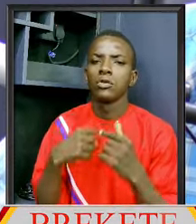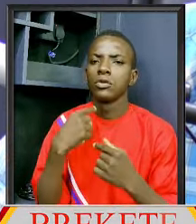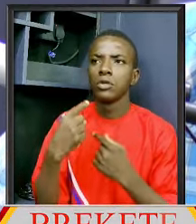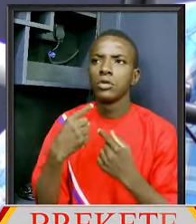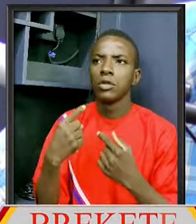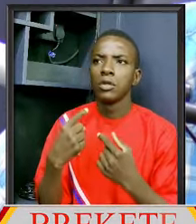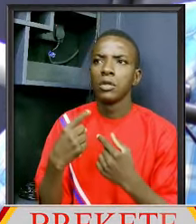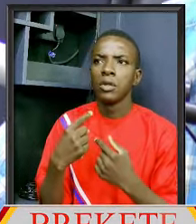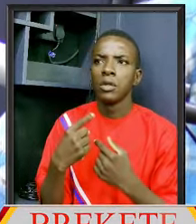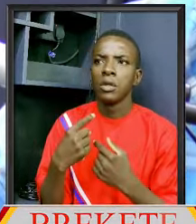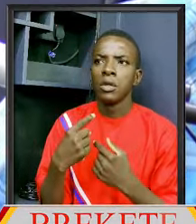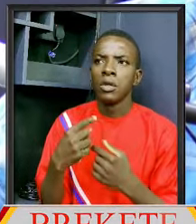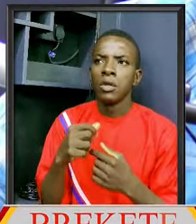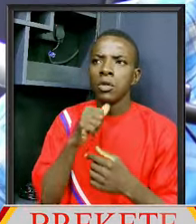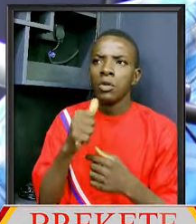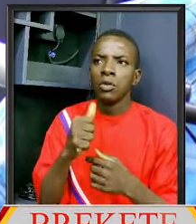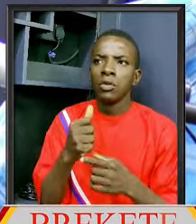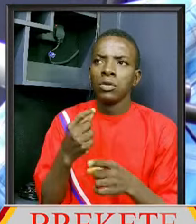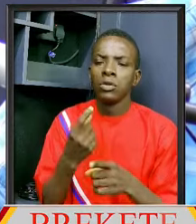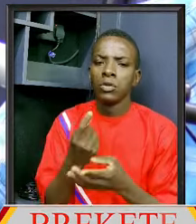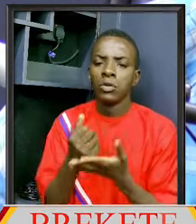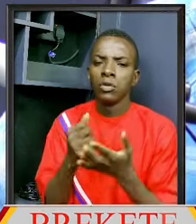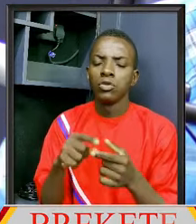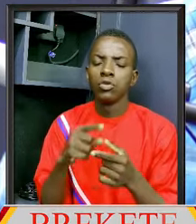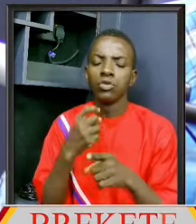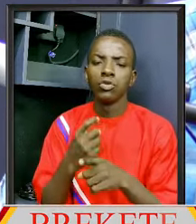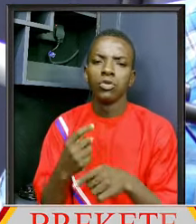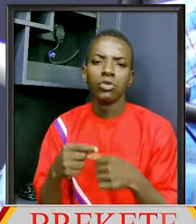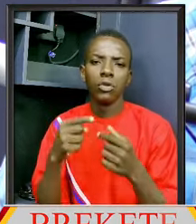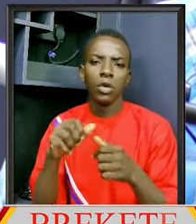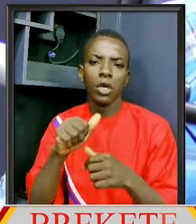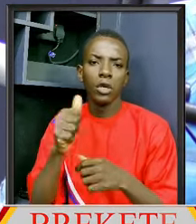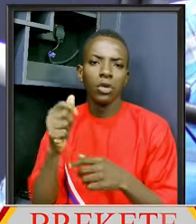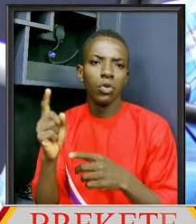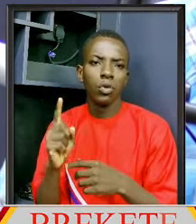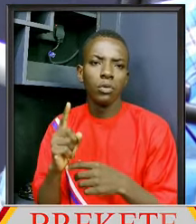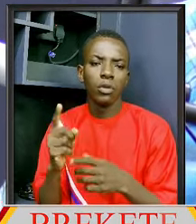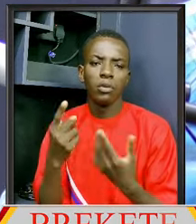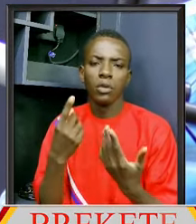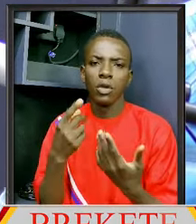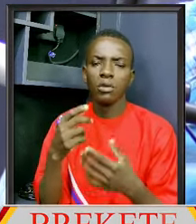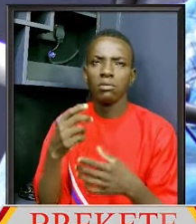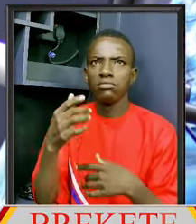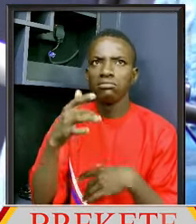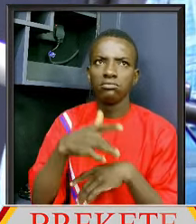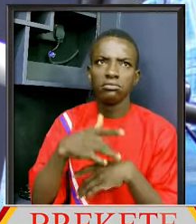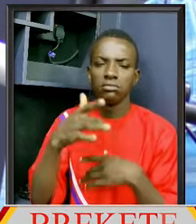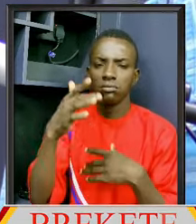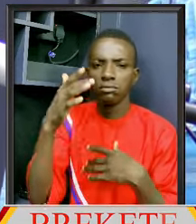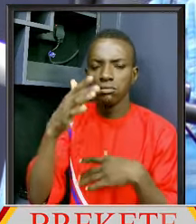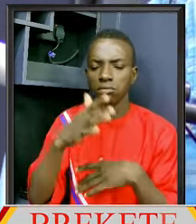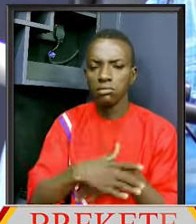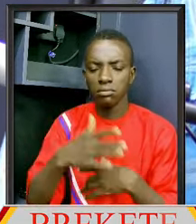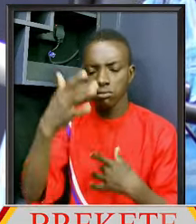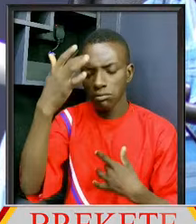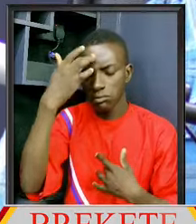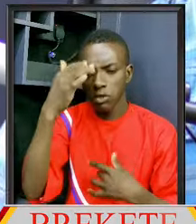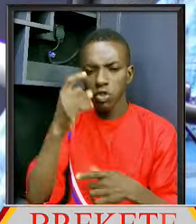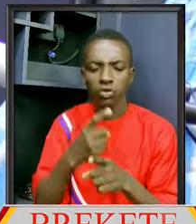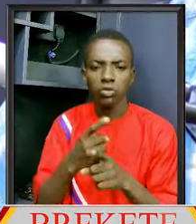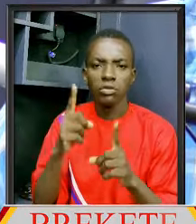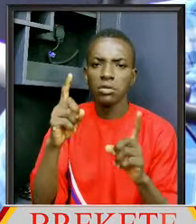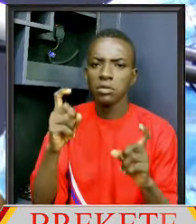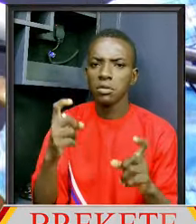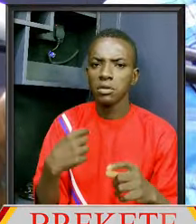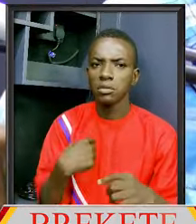say I'm not supposed to just go any place. Say okay, I they suspect typhoid or malaria or this or that thing. May they just test